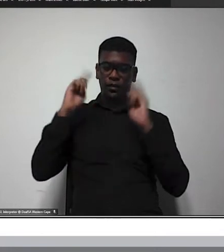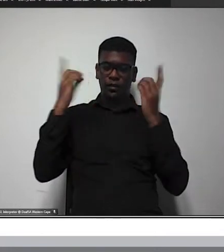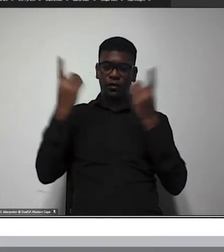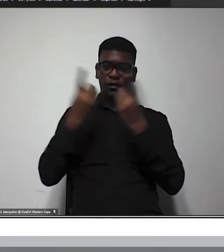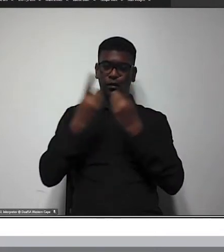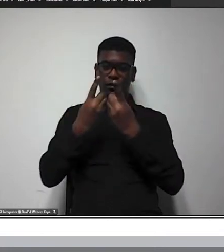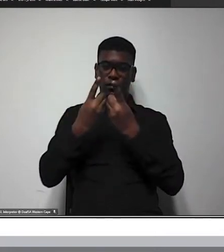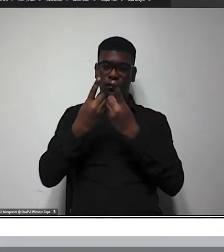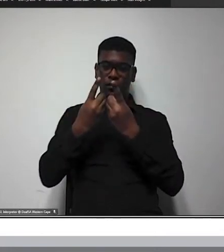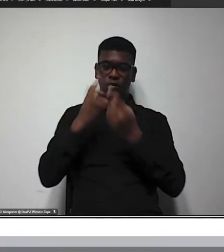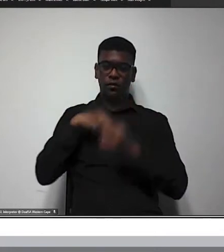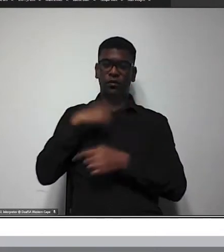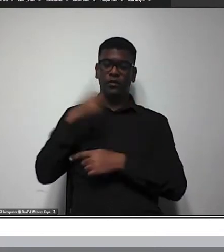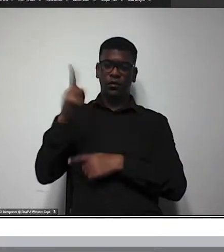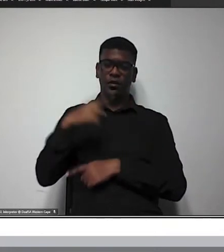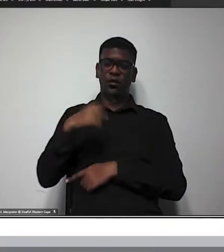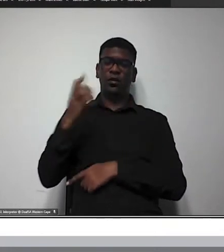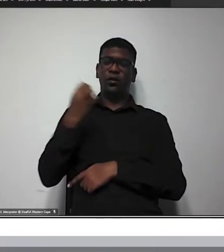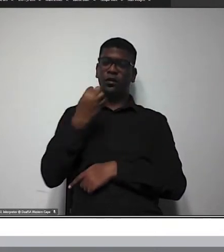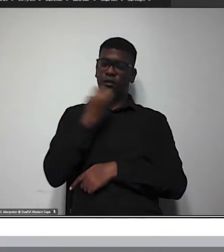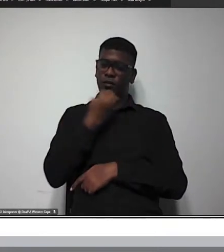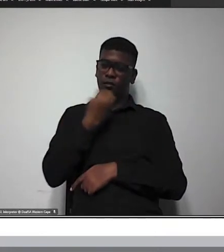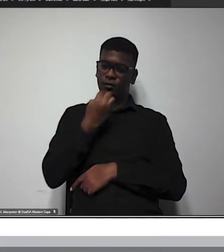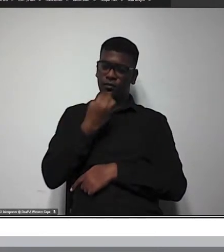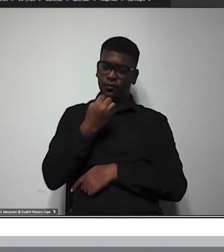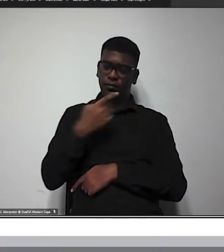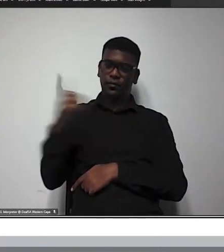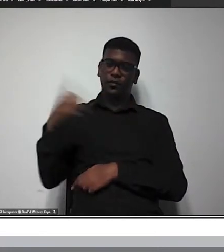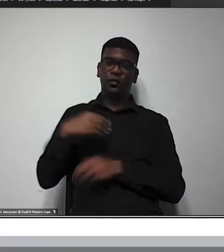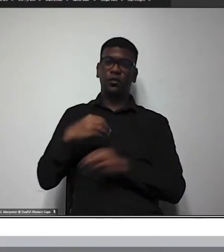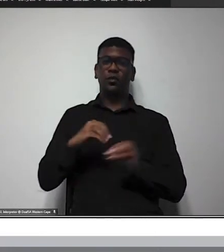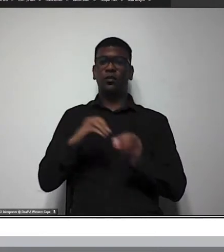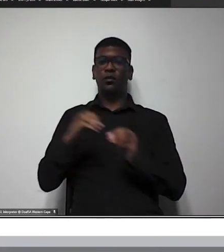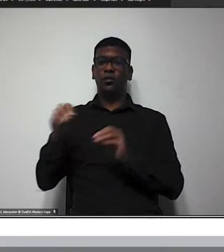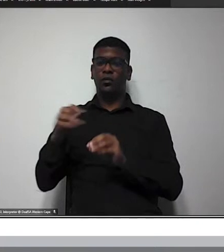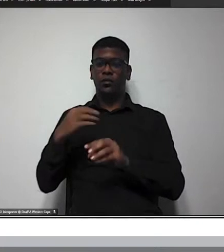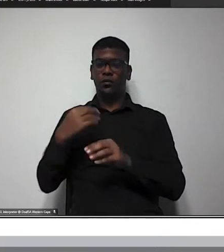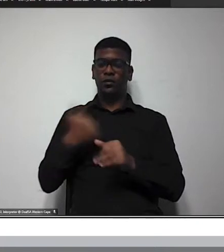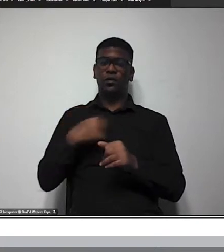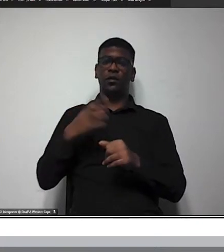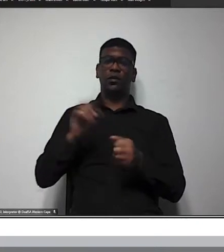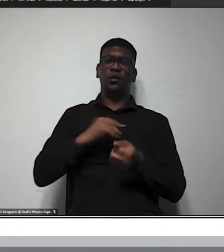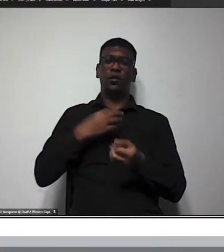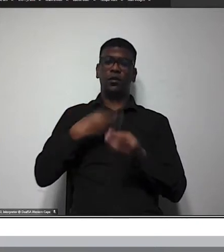I'll excuse you now. And we'll now move on to resolutions as a committee.